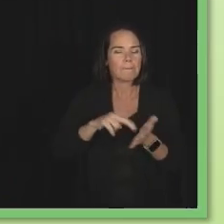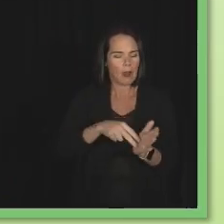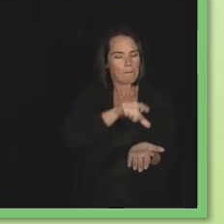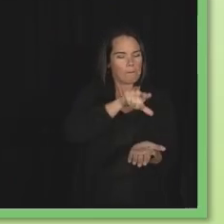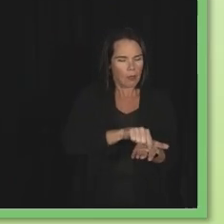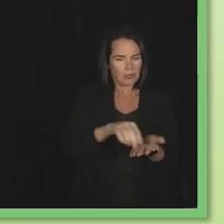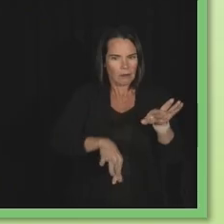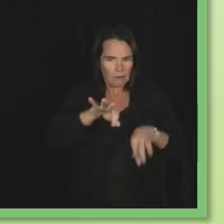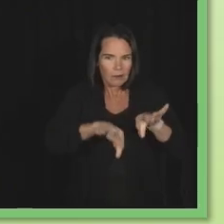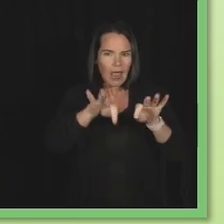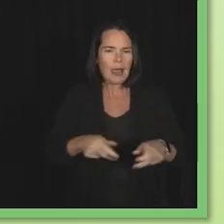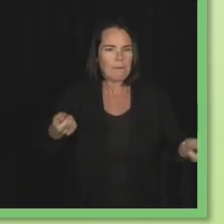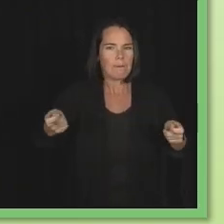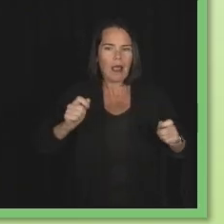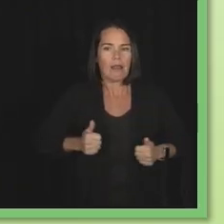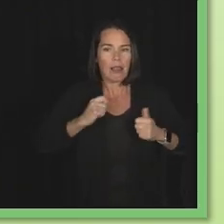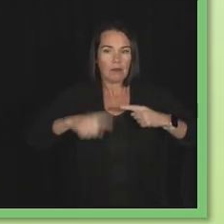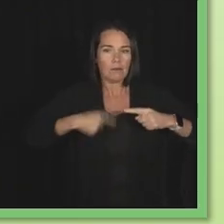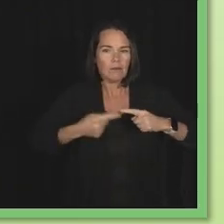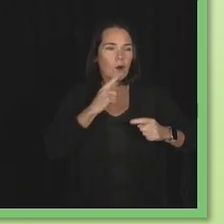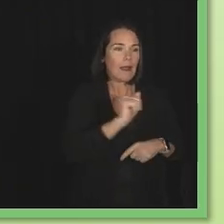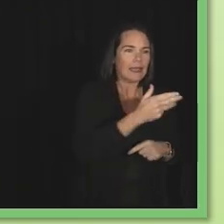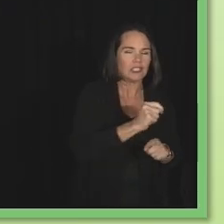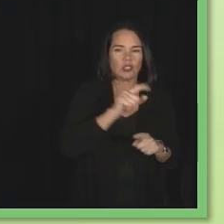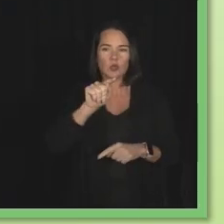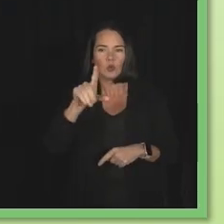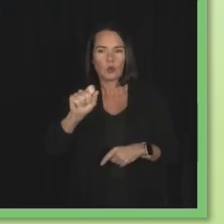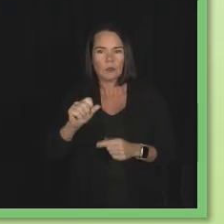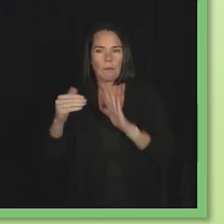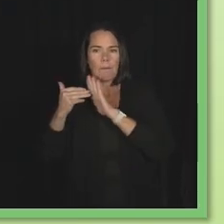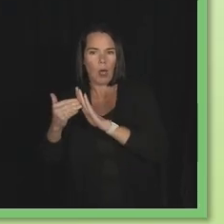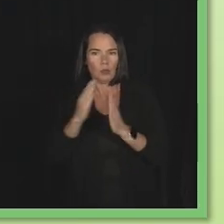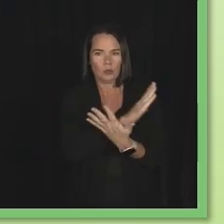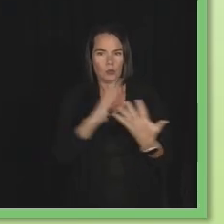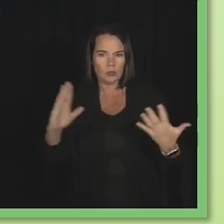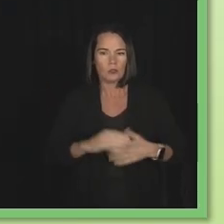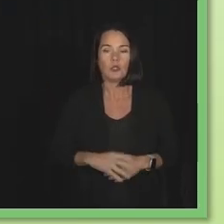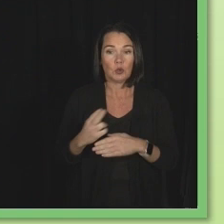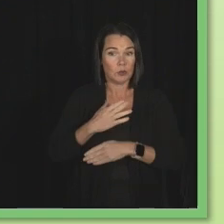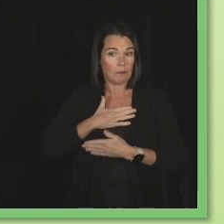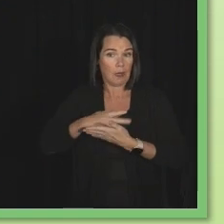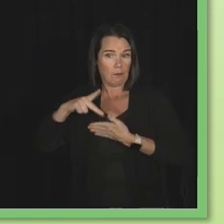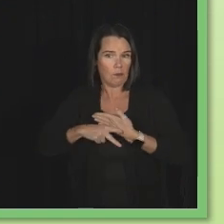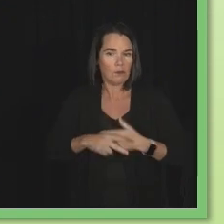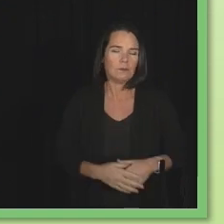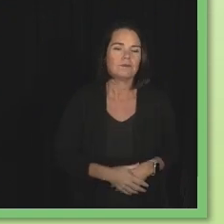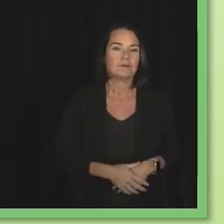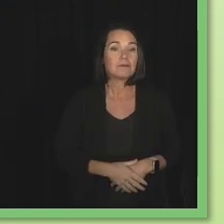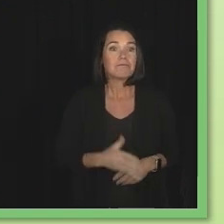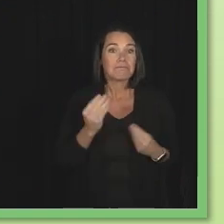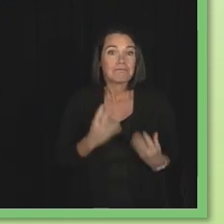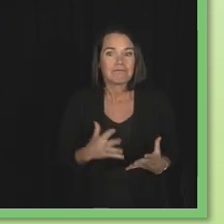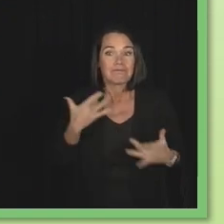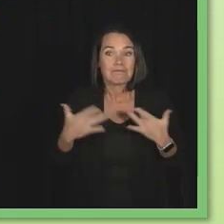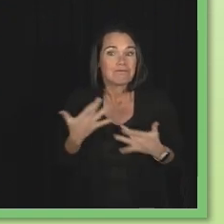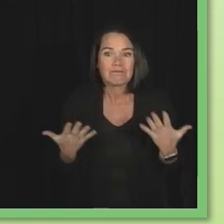lifecycle of agents, tools, and models on my platform. To help with that, we're really excited to announce today that we